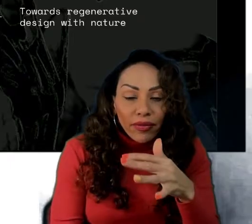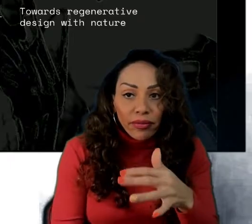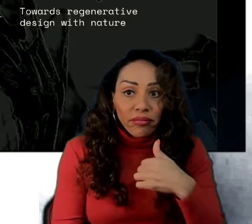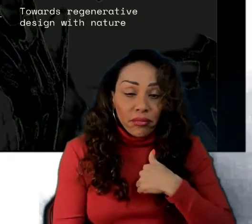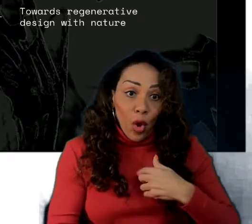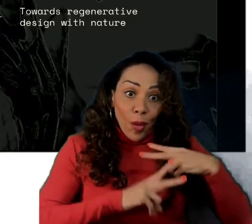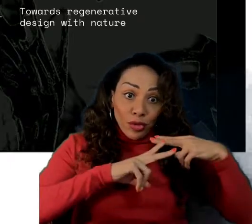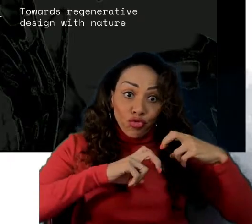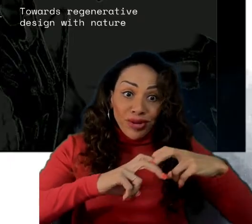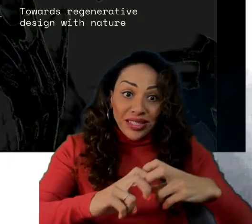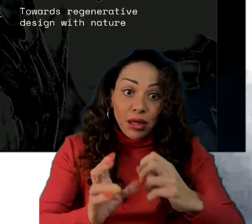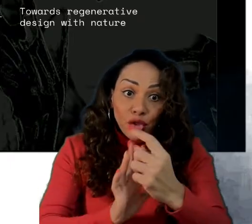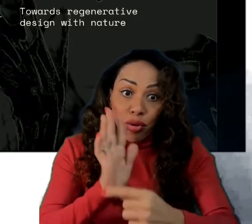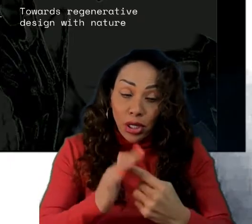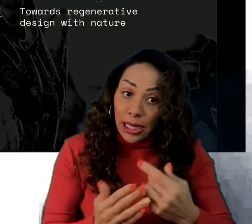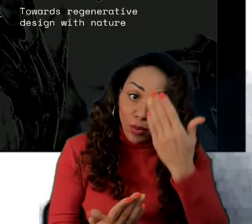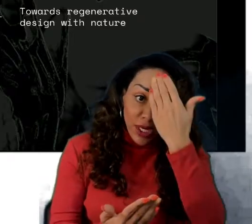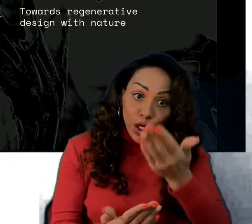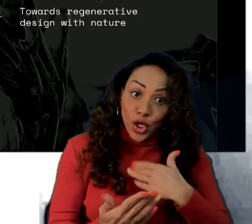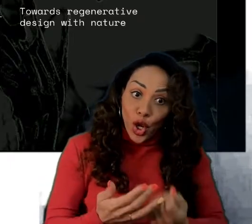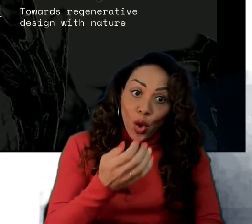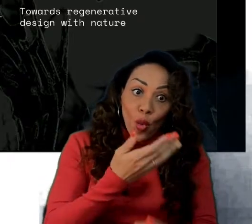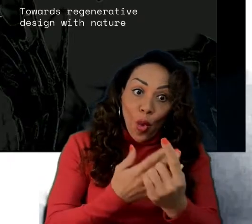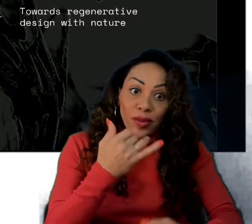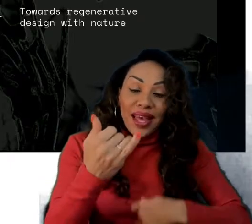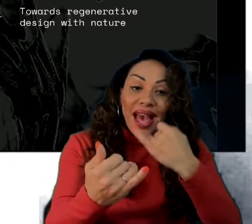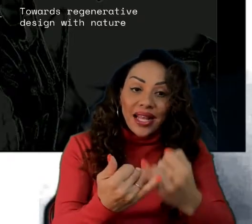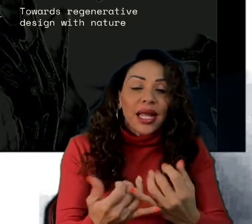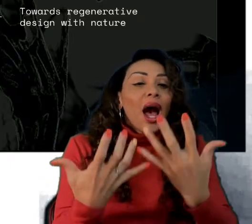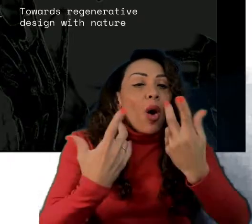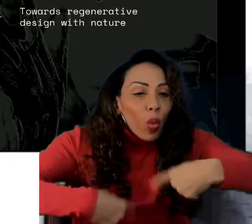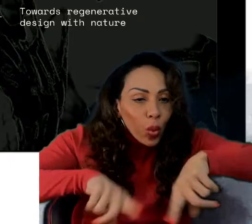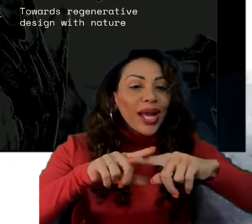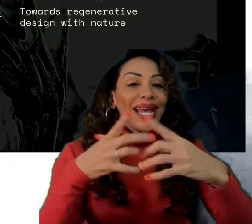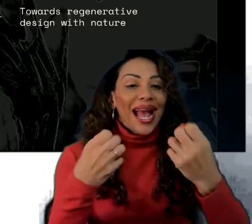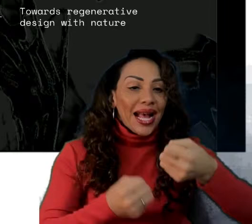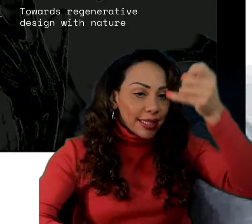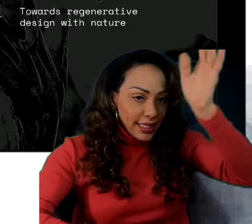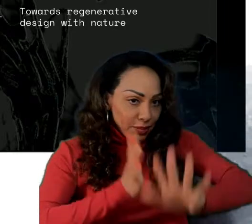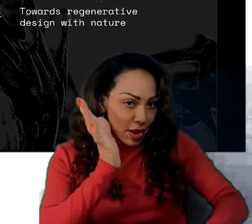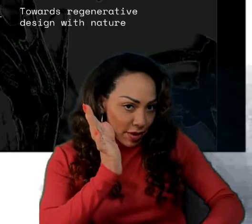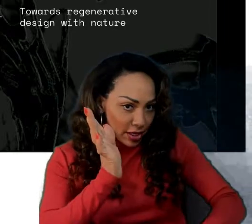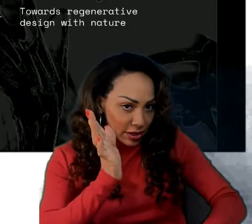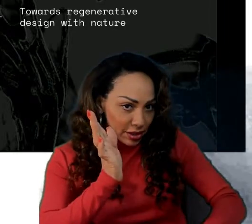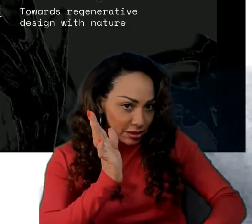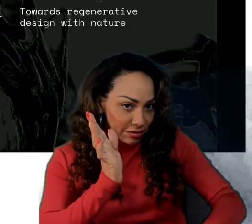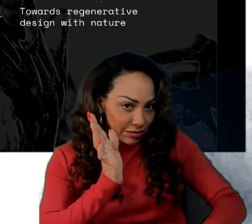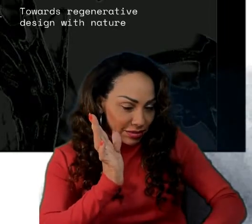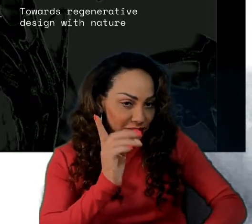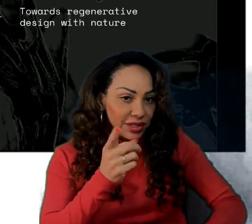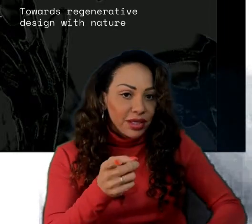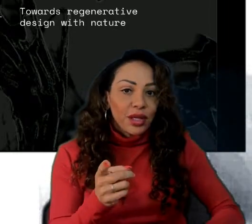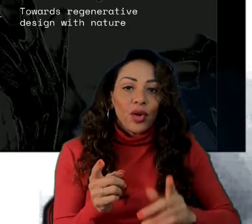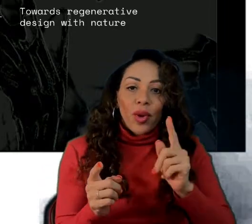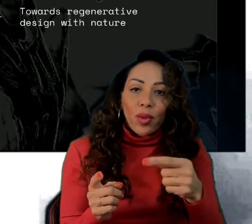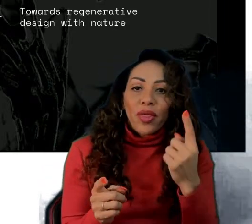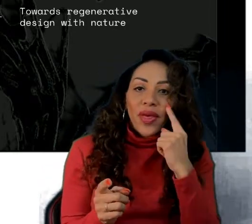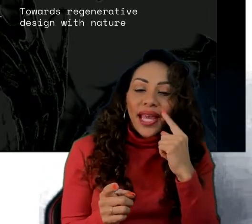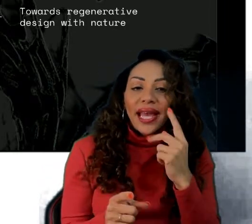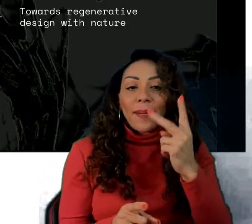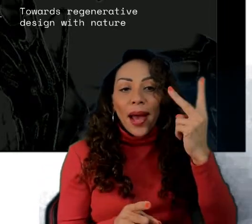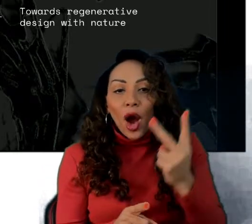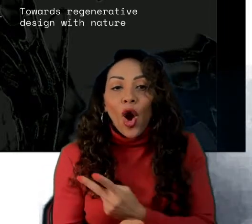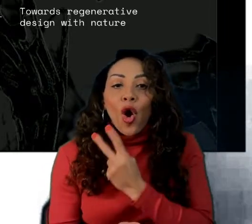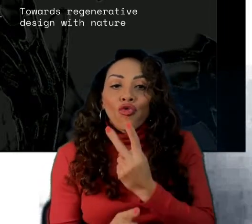at the end. We did come out with an immersive experience, but we were going towards regenerative design. I'm not sure if we quite